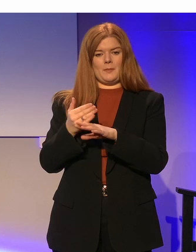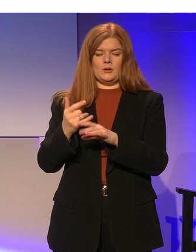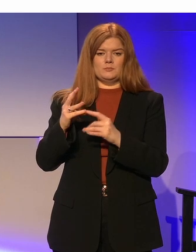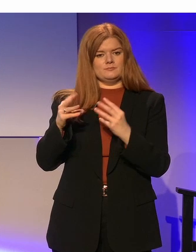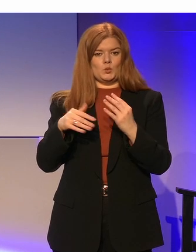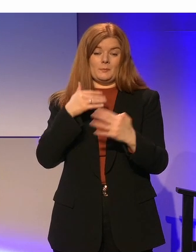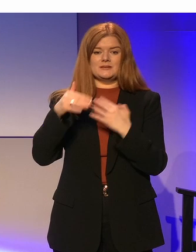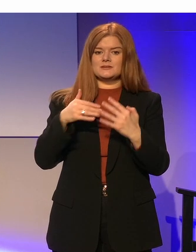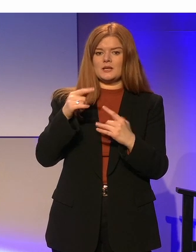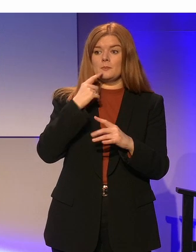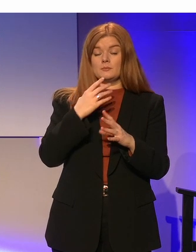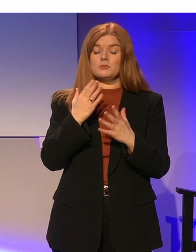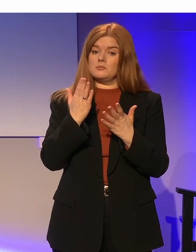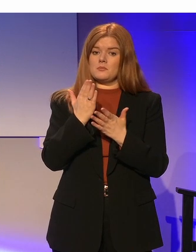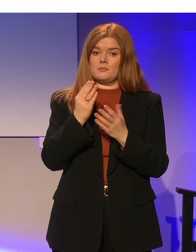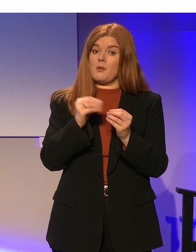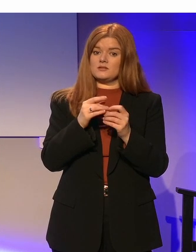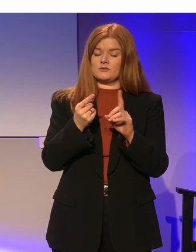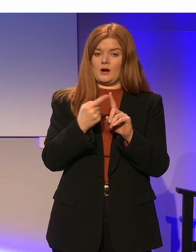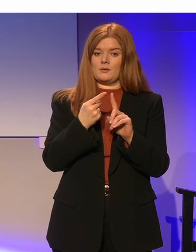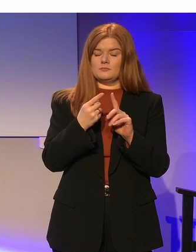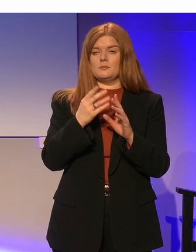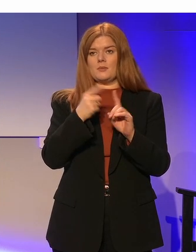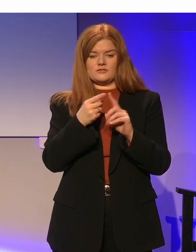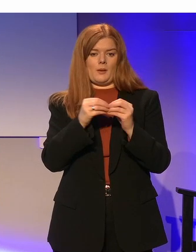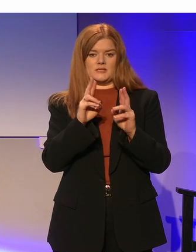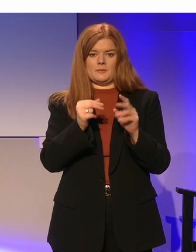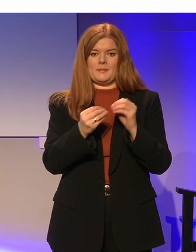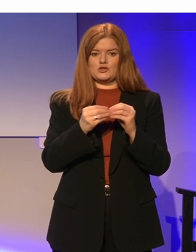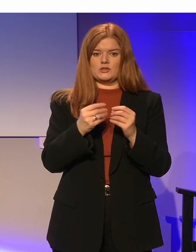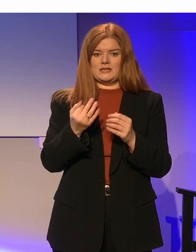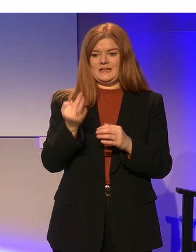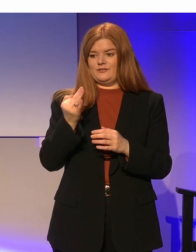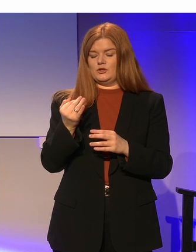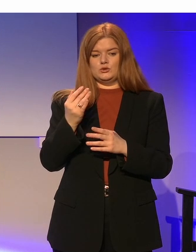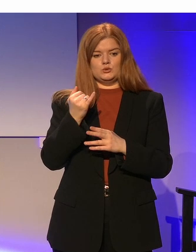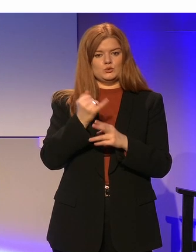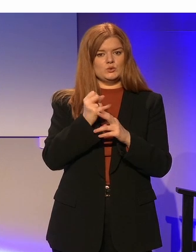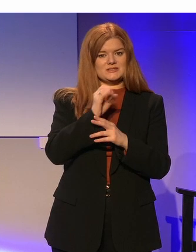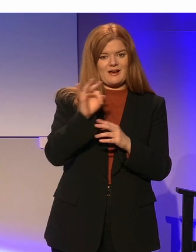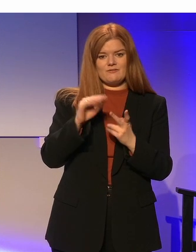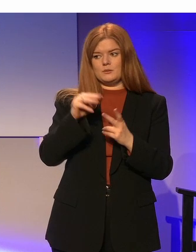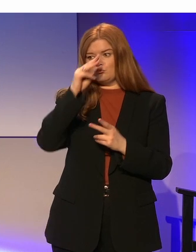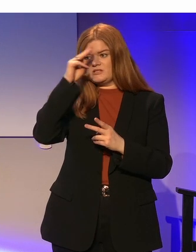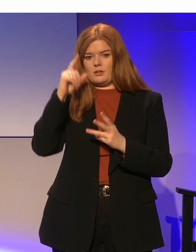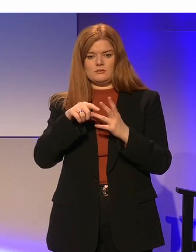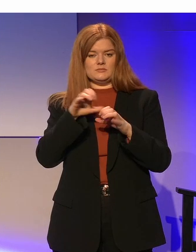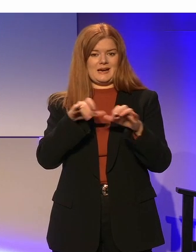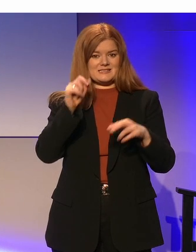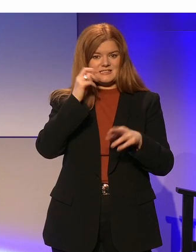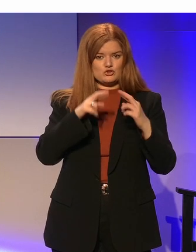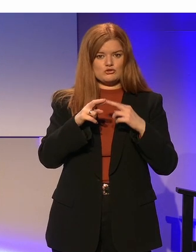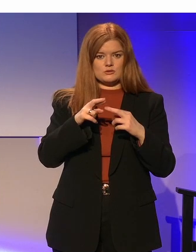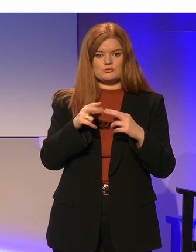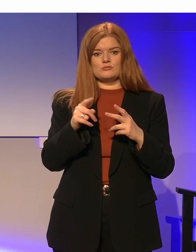mixed, but positive sentiments arose when the member of school staff, the principal, the class teacher,